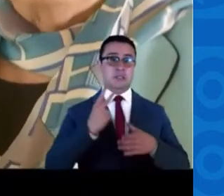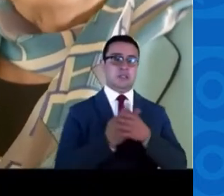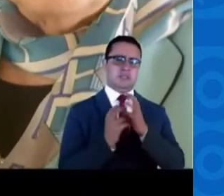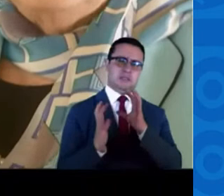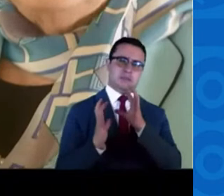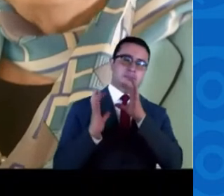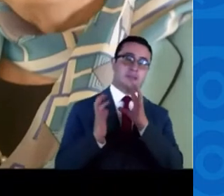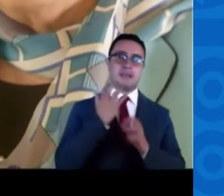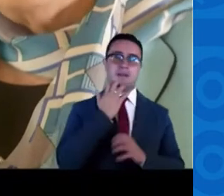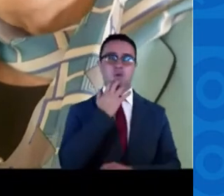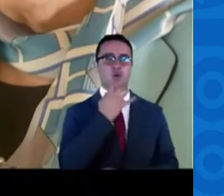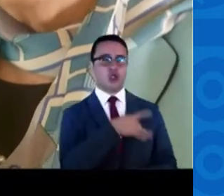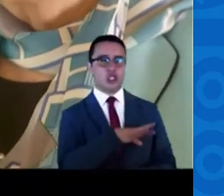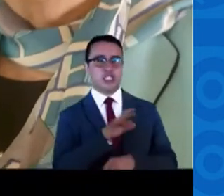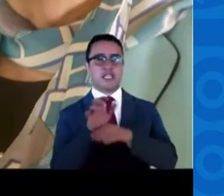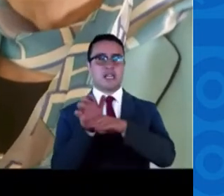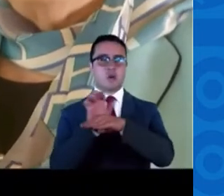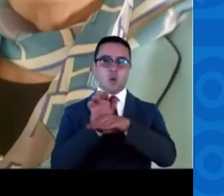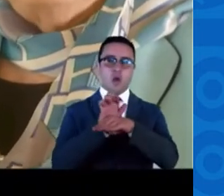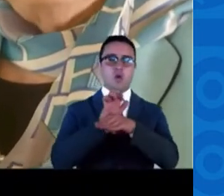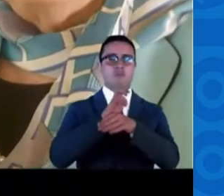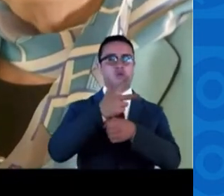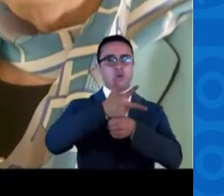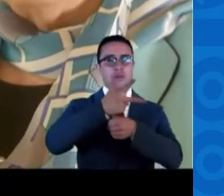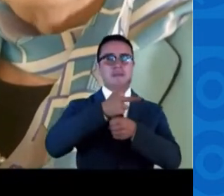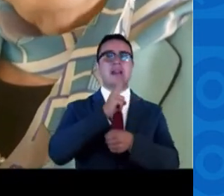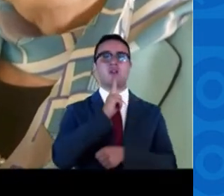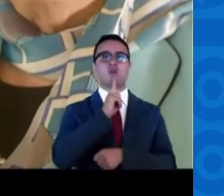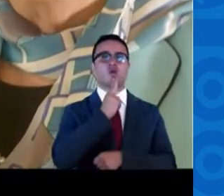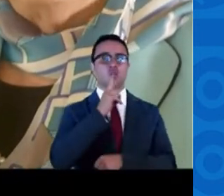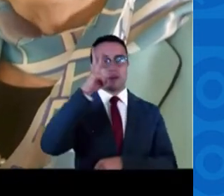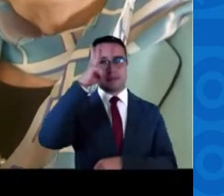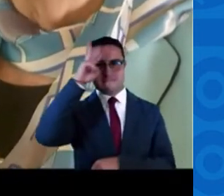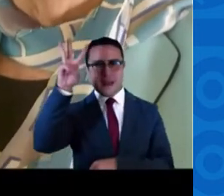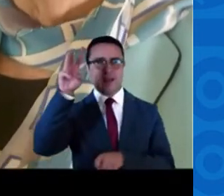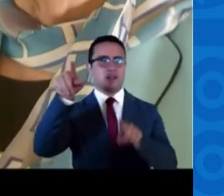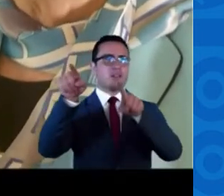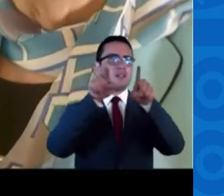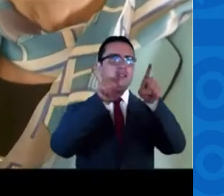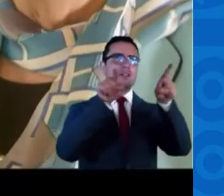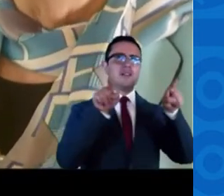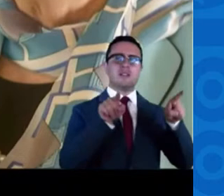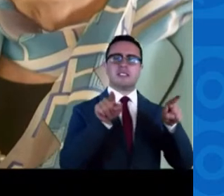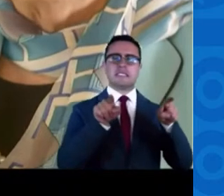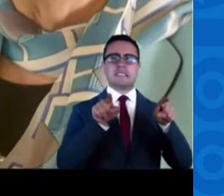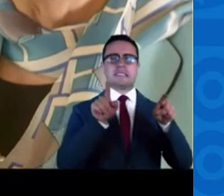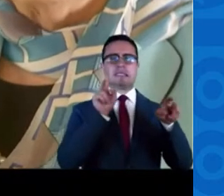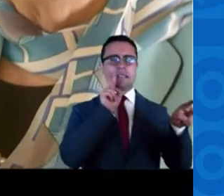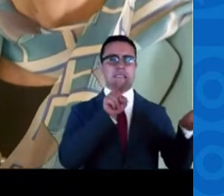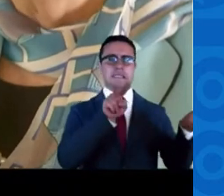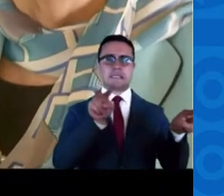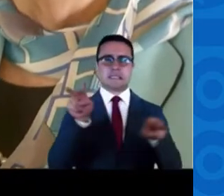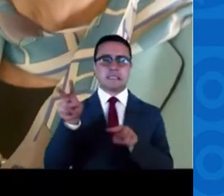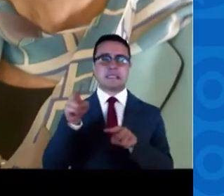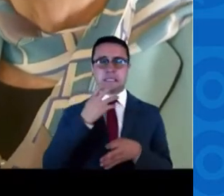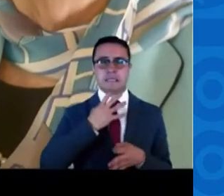of the double load in countries such as Chile, Ecuador, Guatemala, Honduras, Mexico,